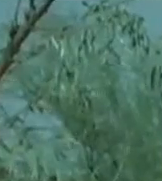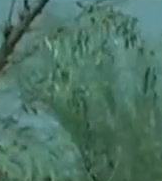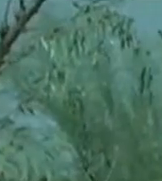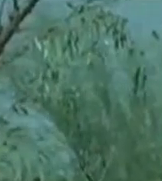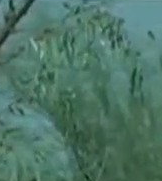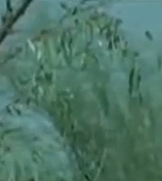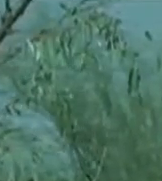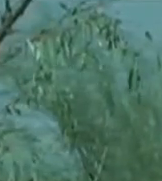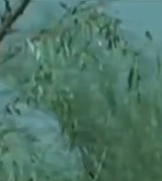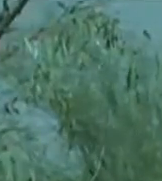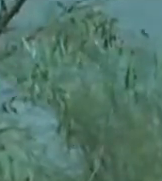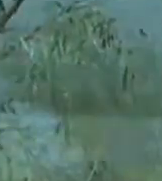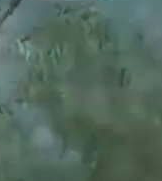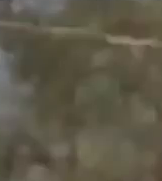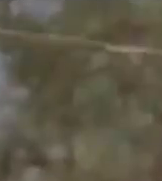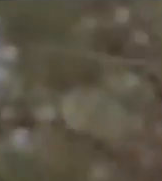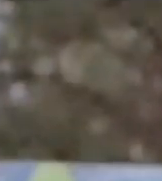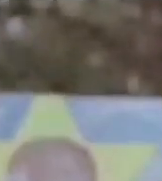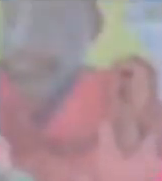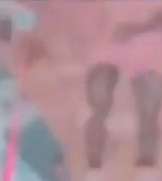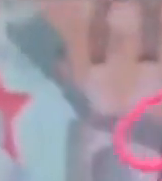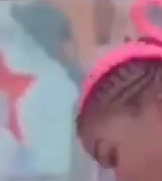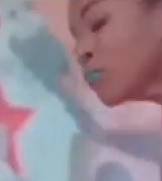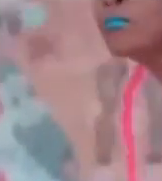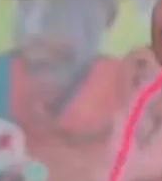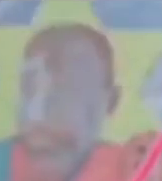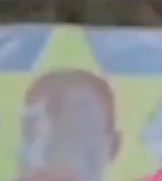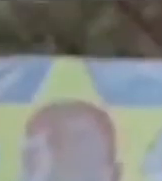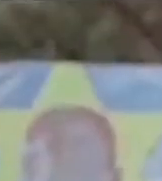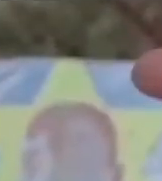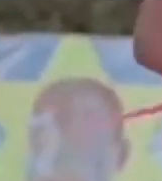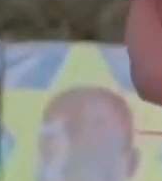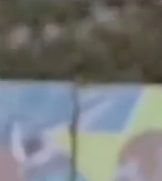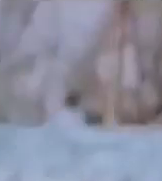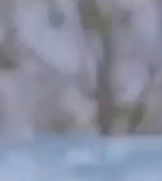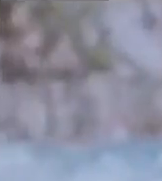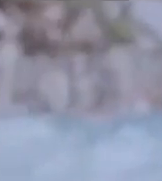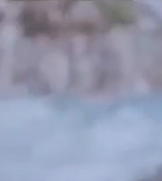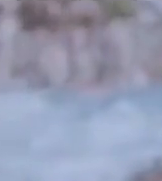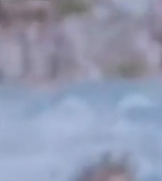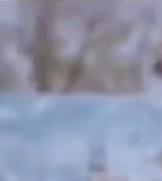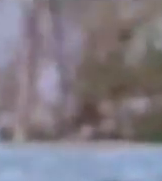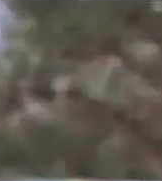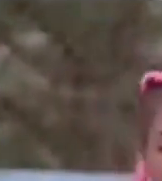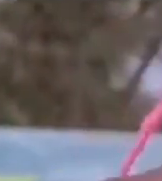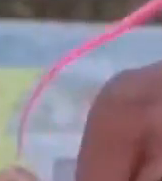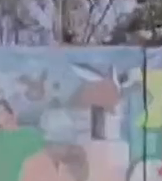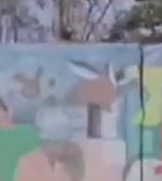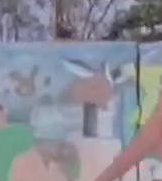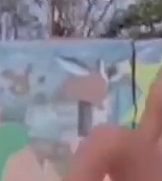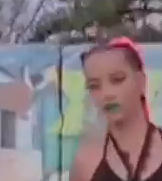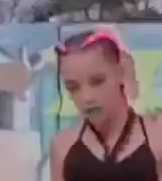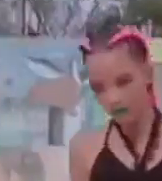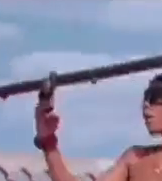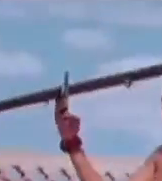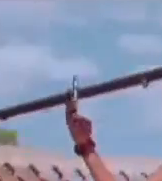I pray to God for my enemy. Why you ready? Why you baby? Wanna